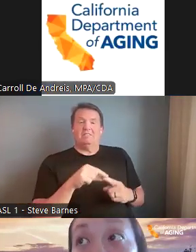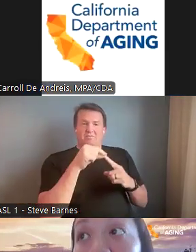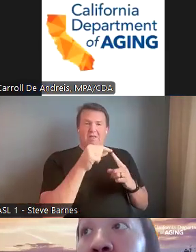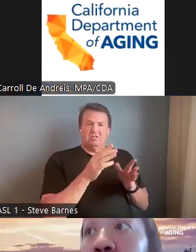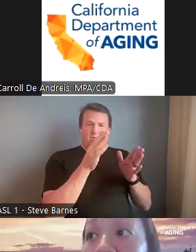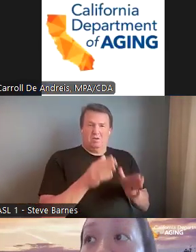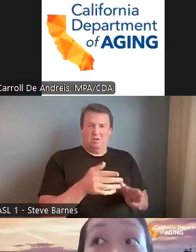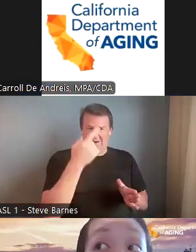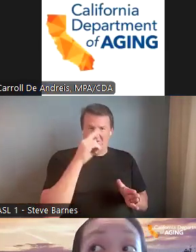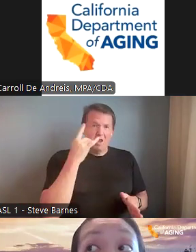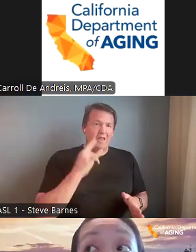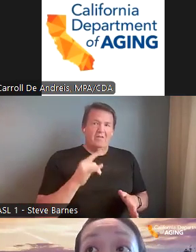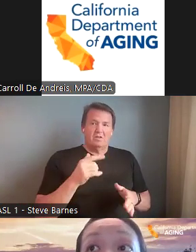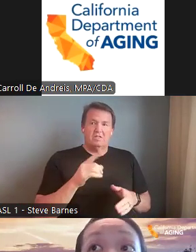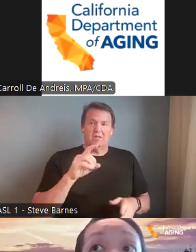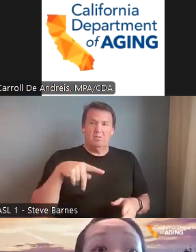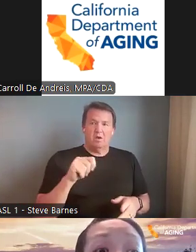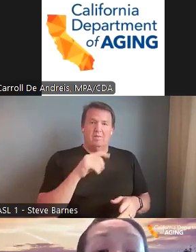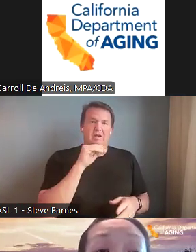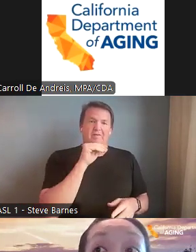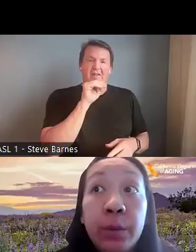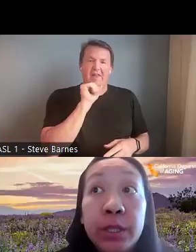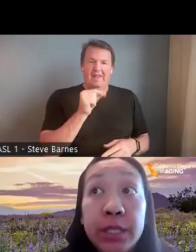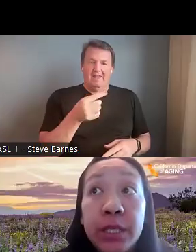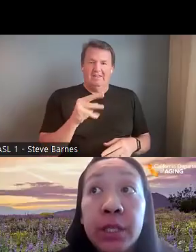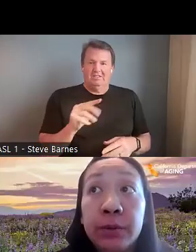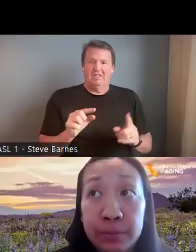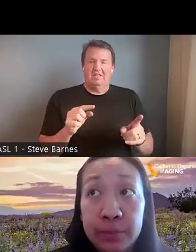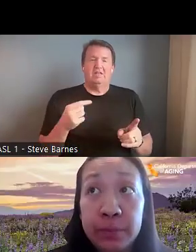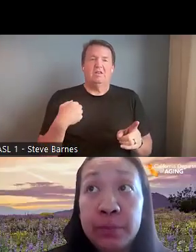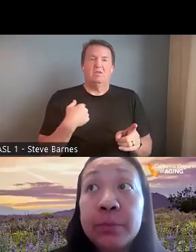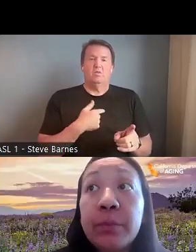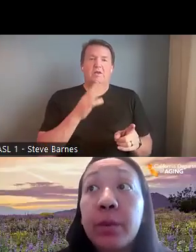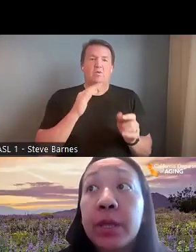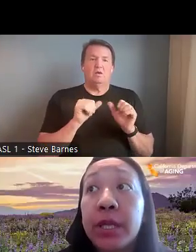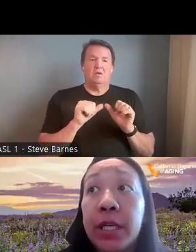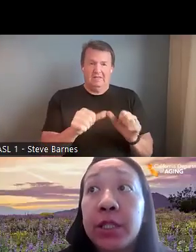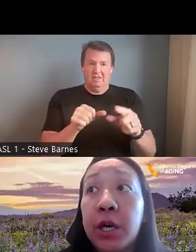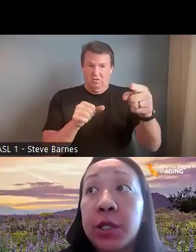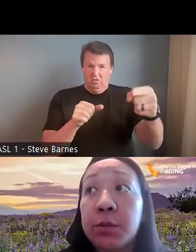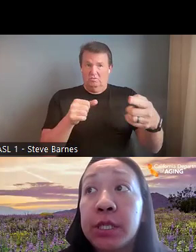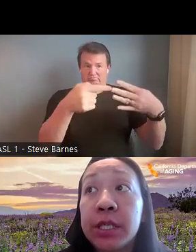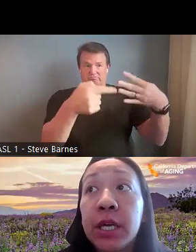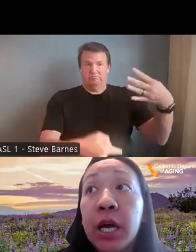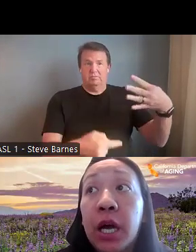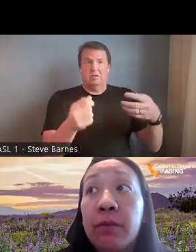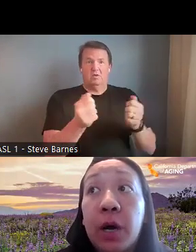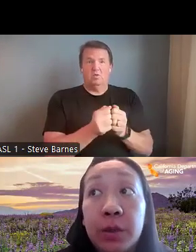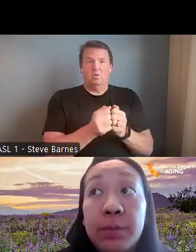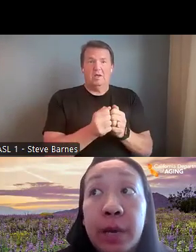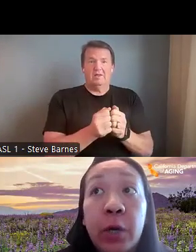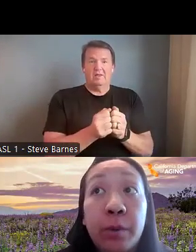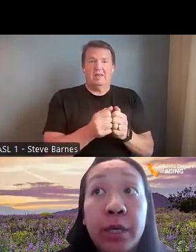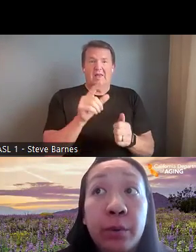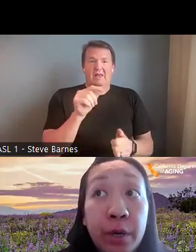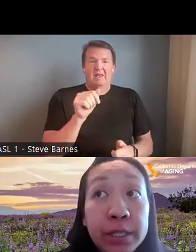of Aging. Our agenda today is as follows. We will continue with the land acknowledgement,